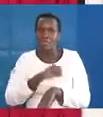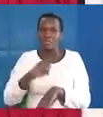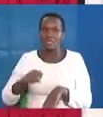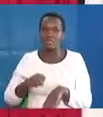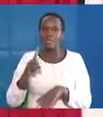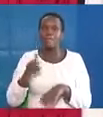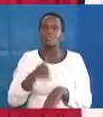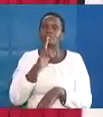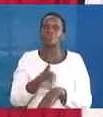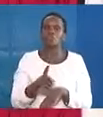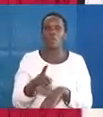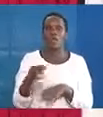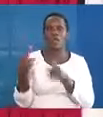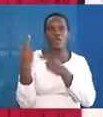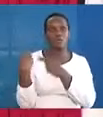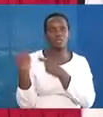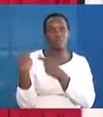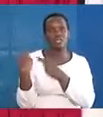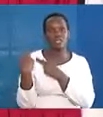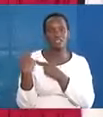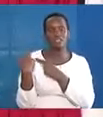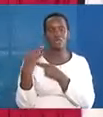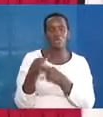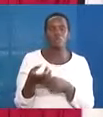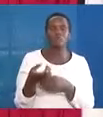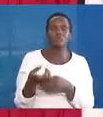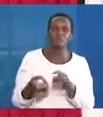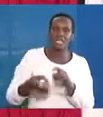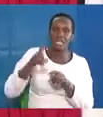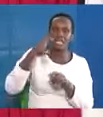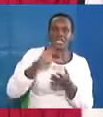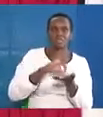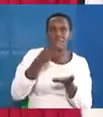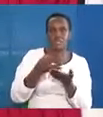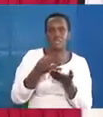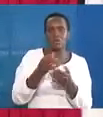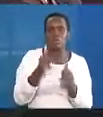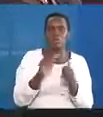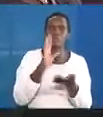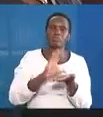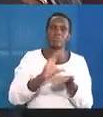greater accountability of the increased funds going to the counties.